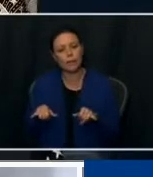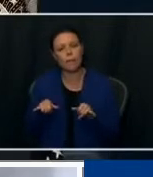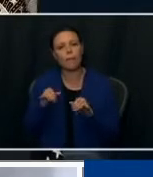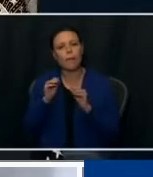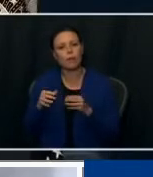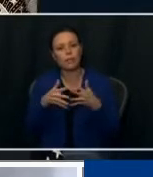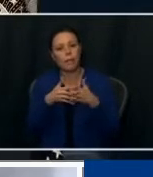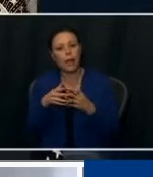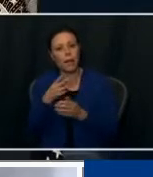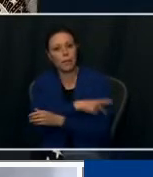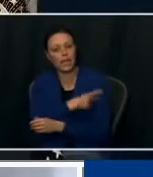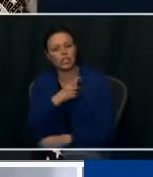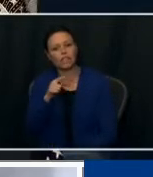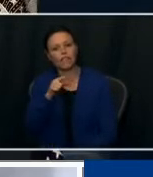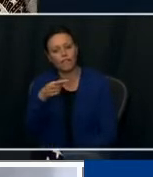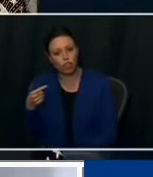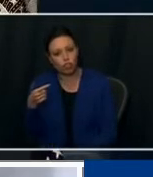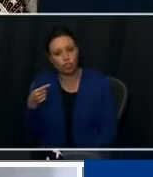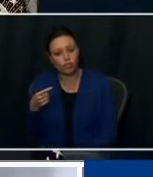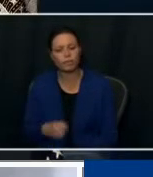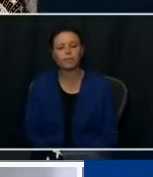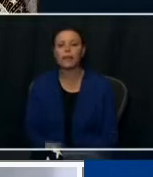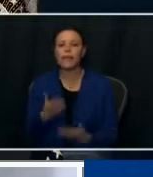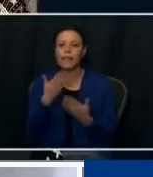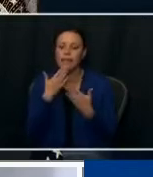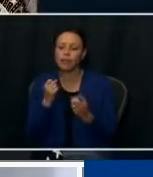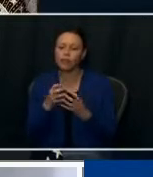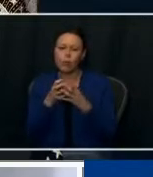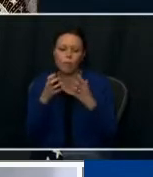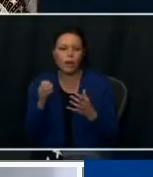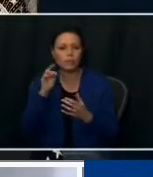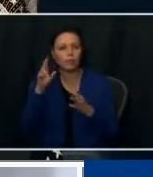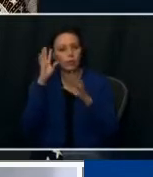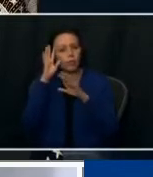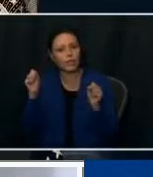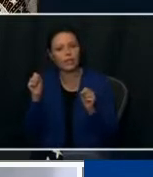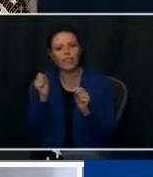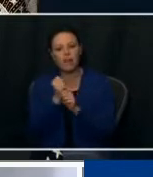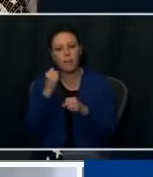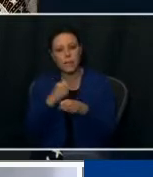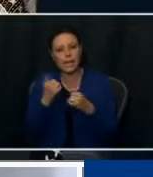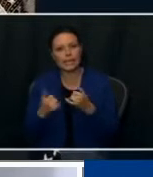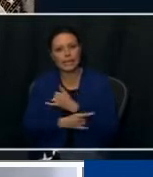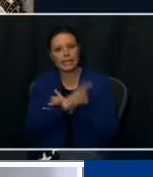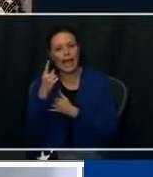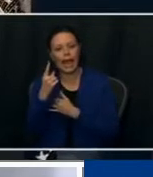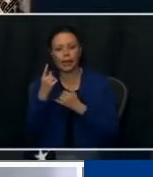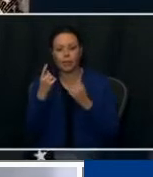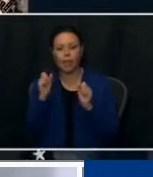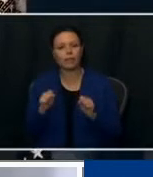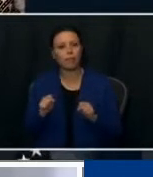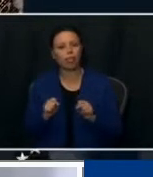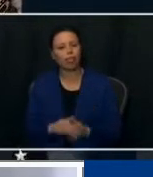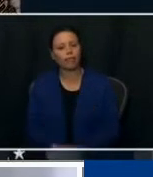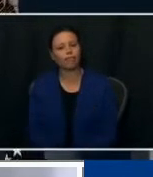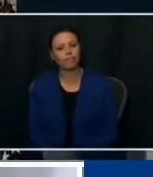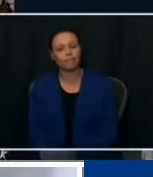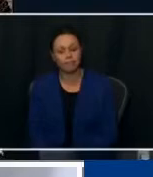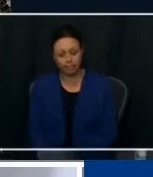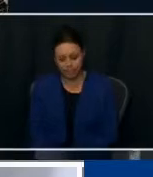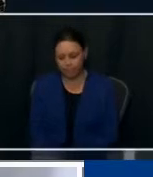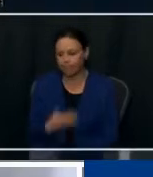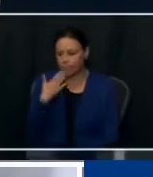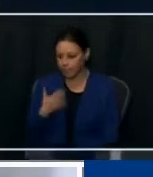puts American patients first thank you so much Mr President for making today possible thank you